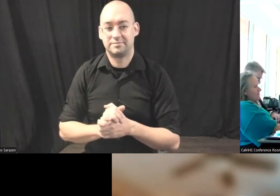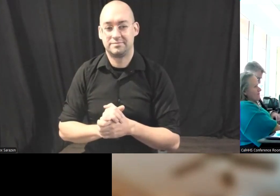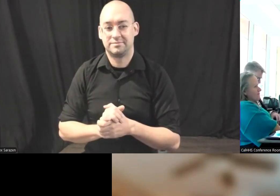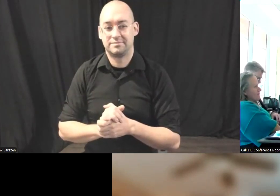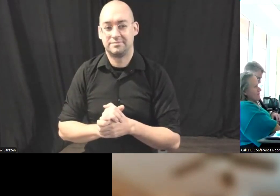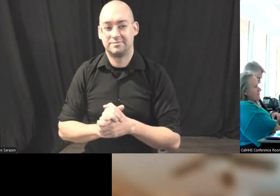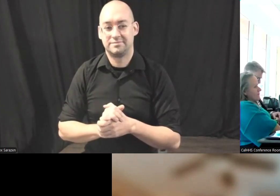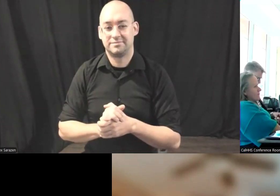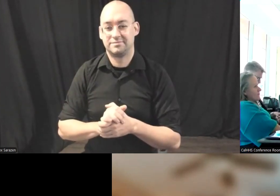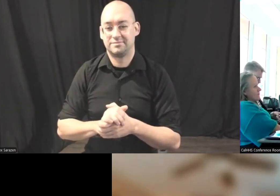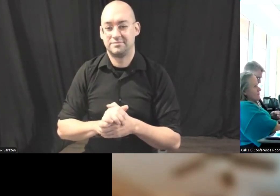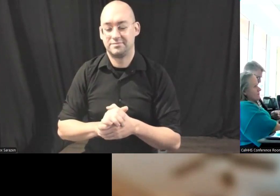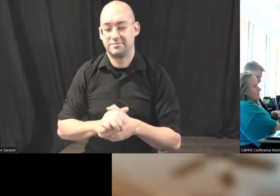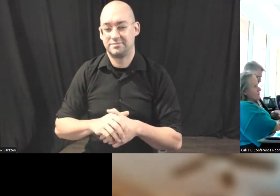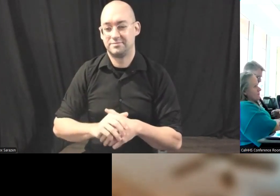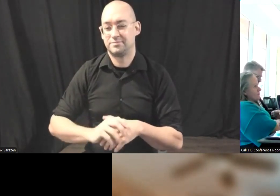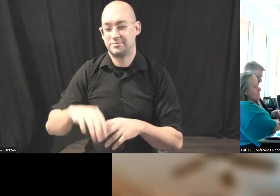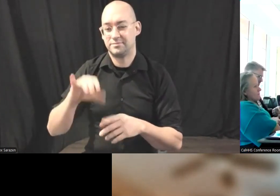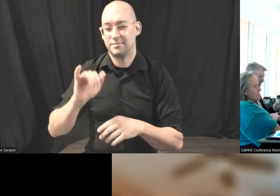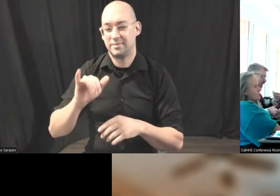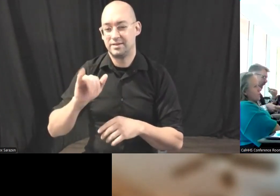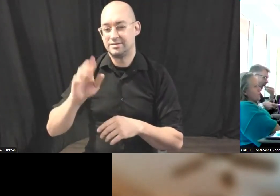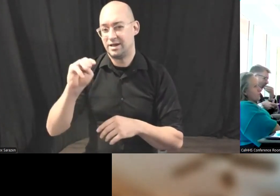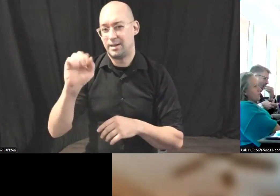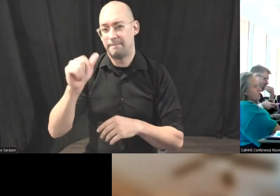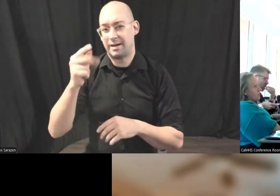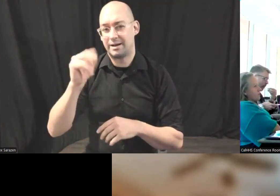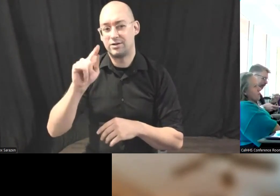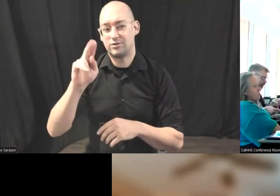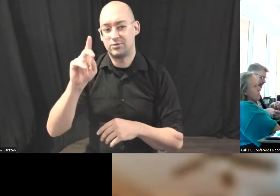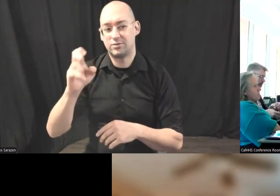am. Just the magnitude of what we are